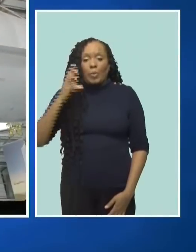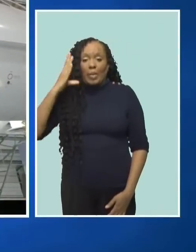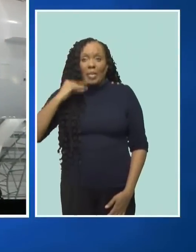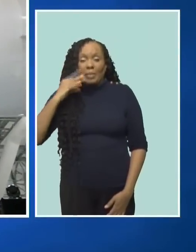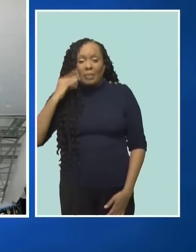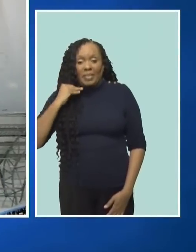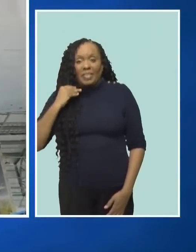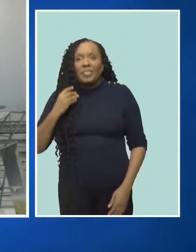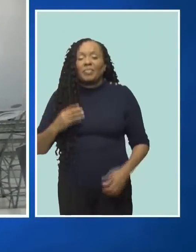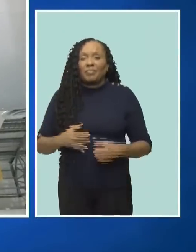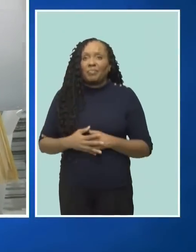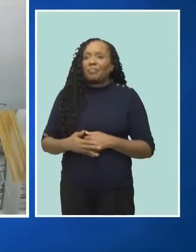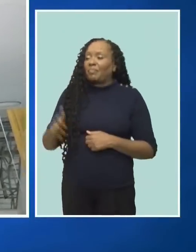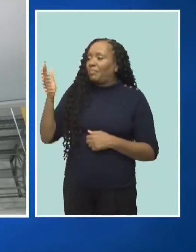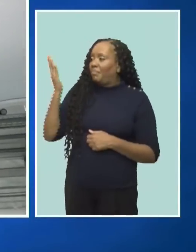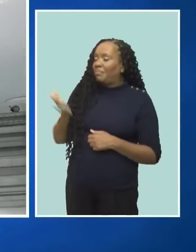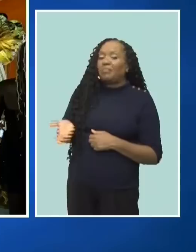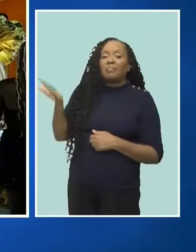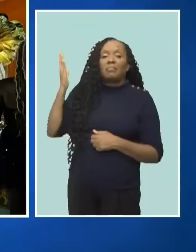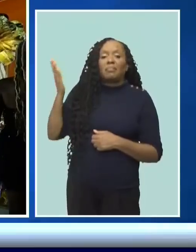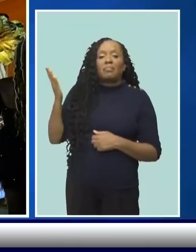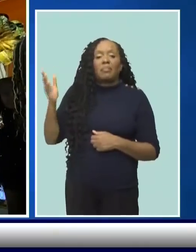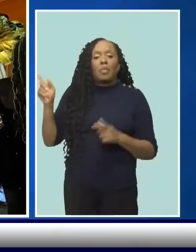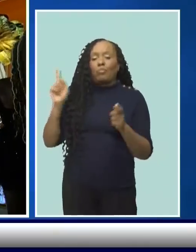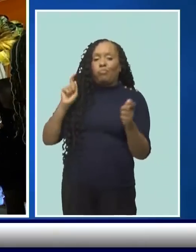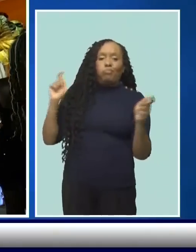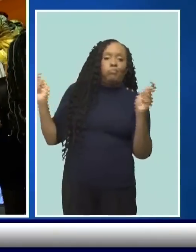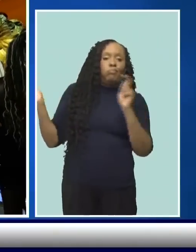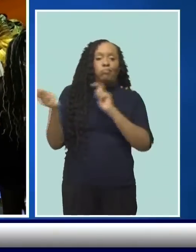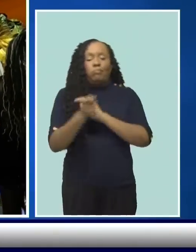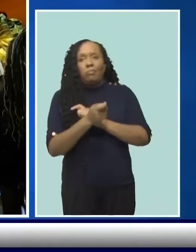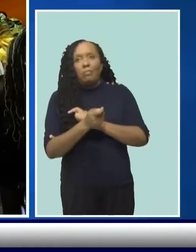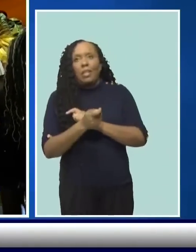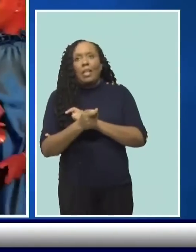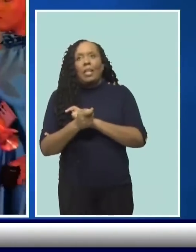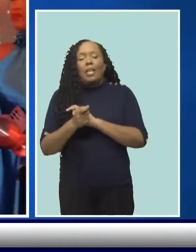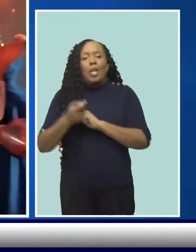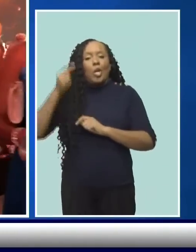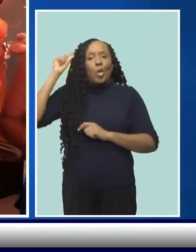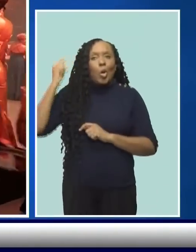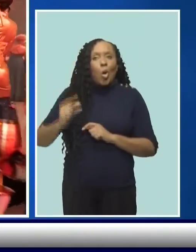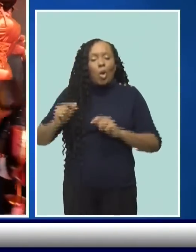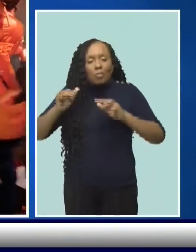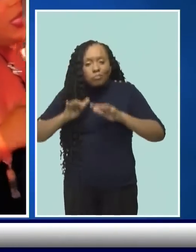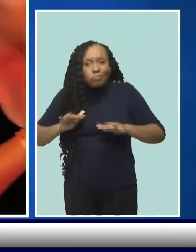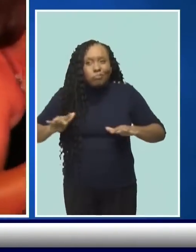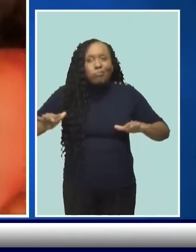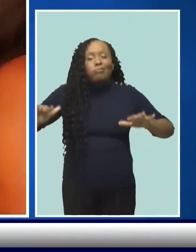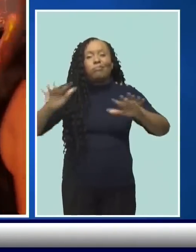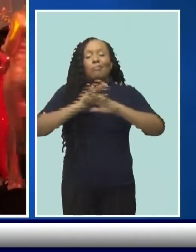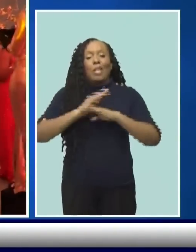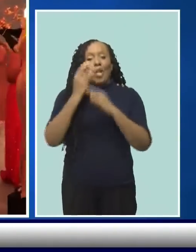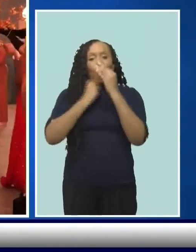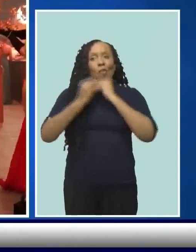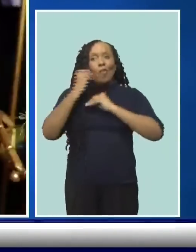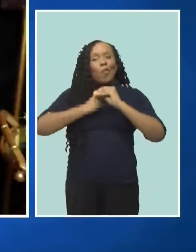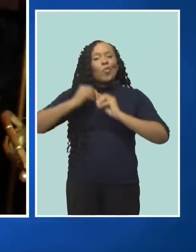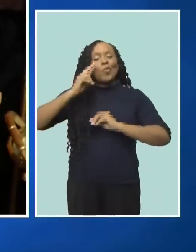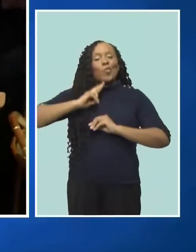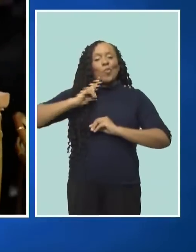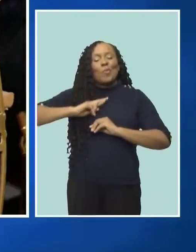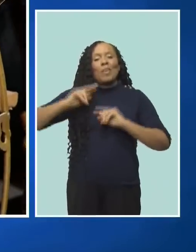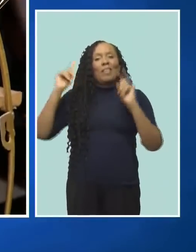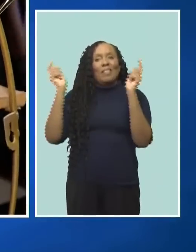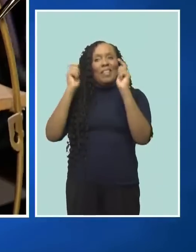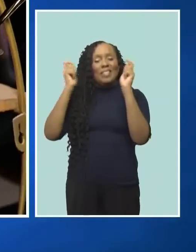The Barbados Concord Experience was transformed into a sea of gold as this year's Food and Rum Festival, held under